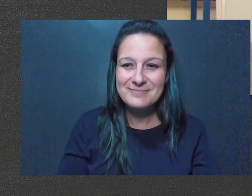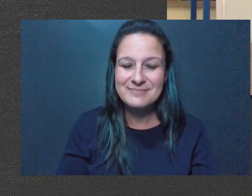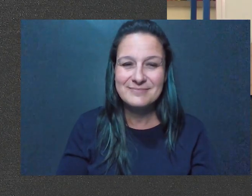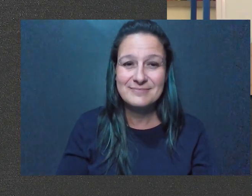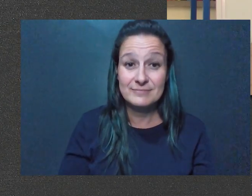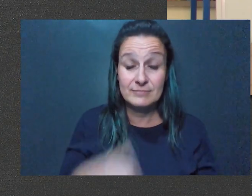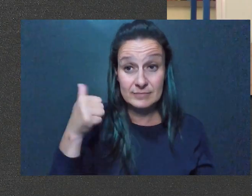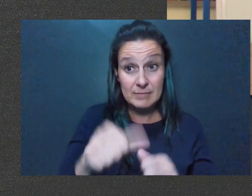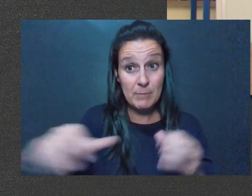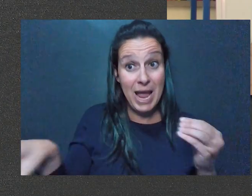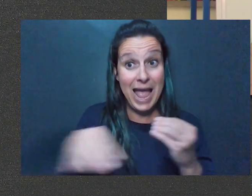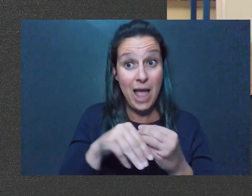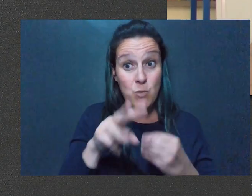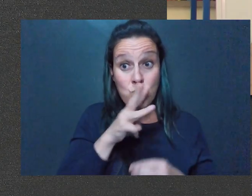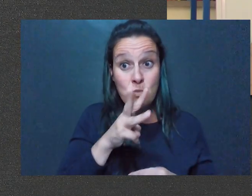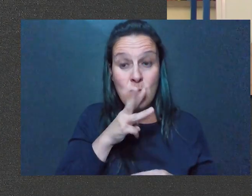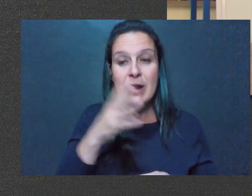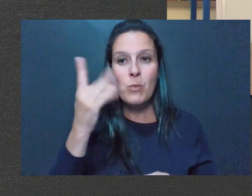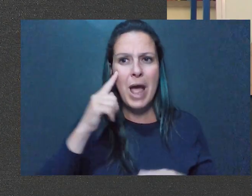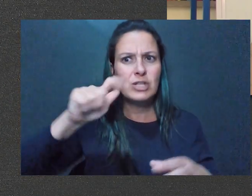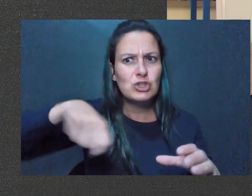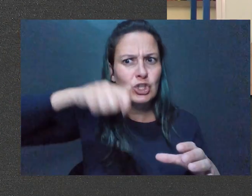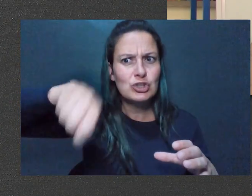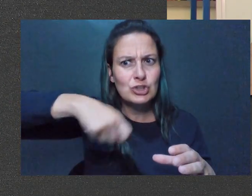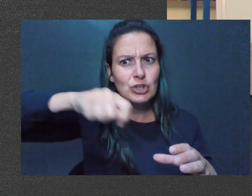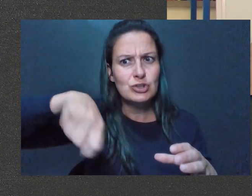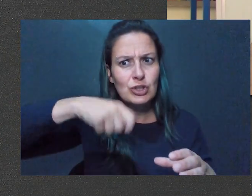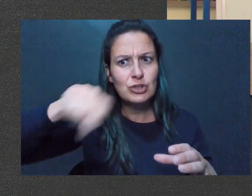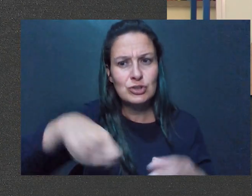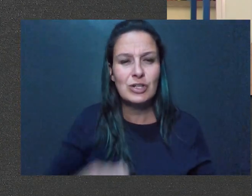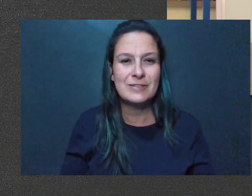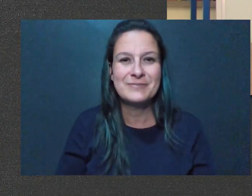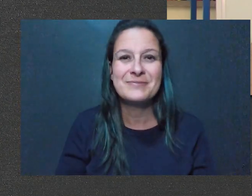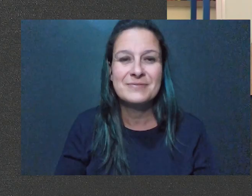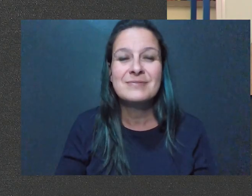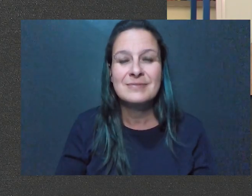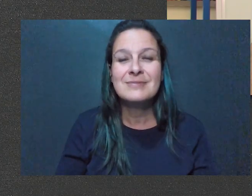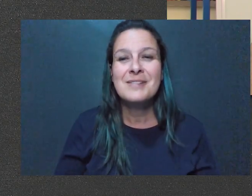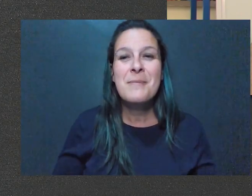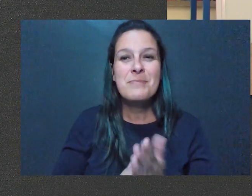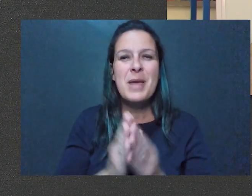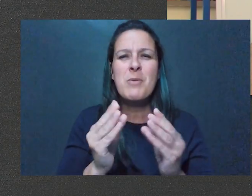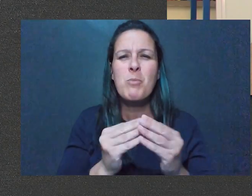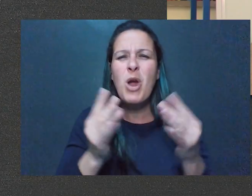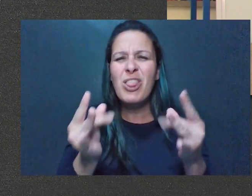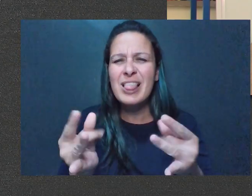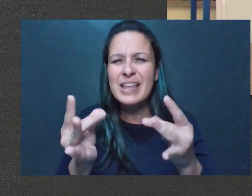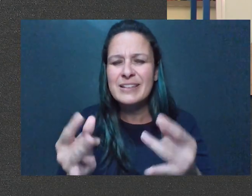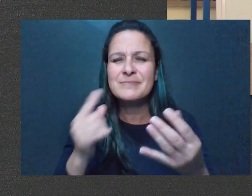Remember, I added water to these. That's why I'm stirring them up, so that they're a little bit more runny.